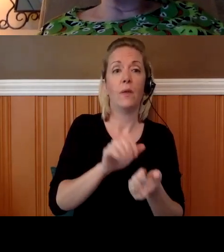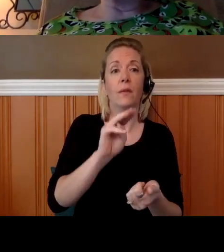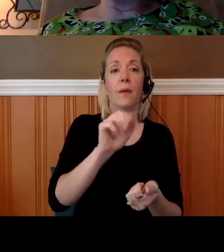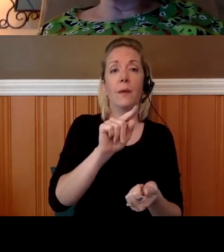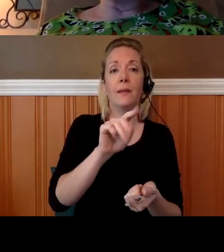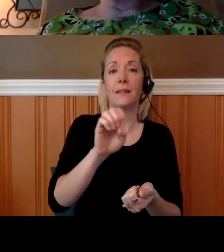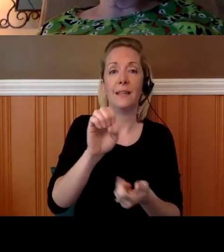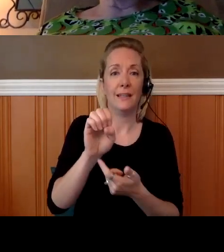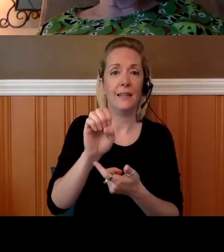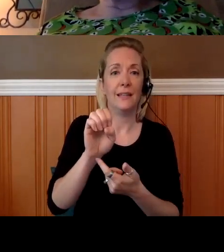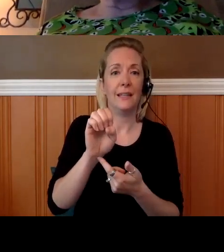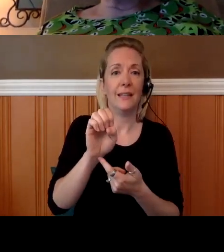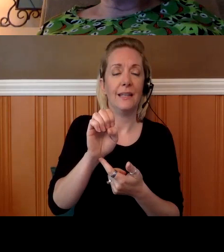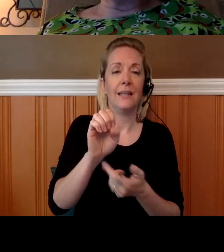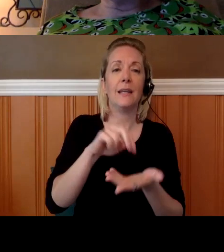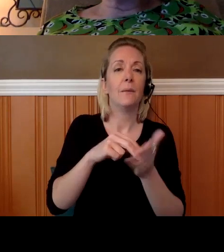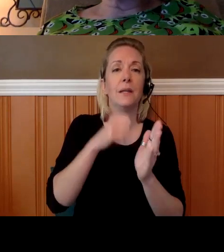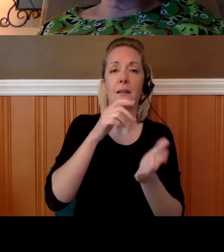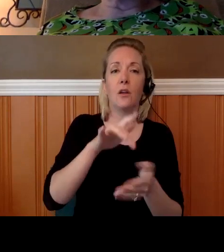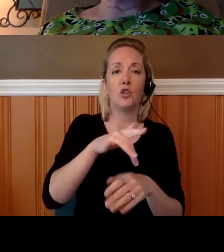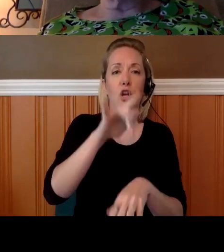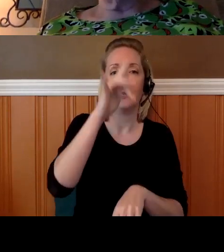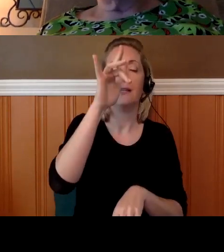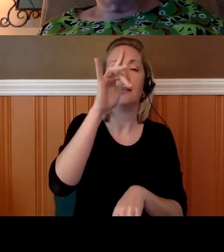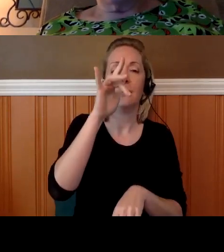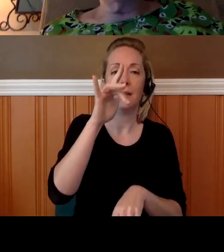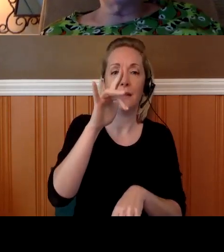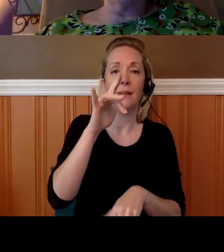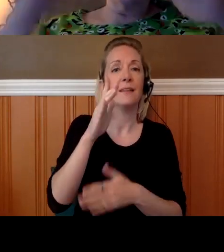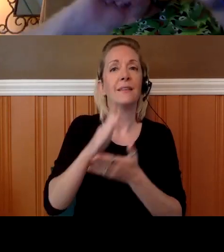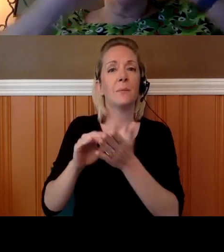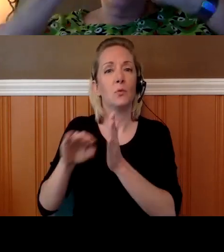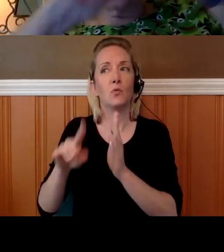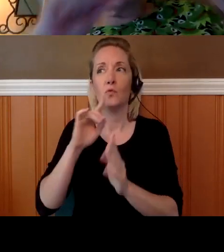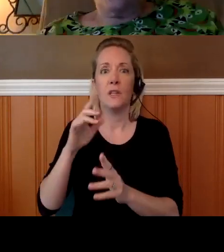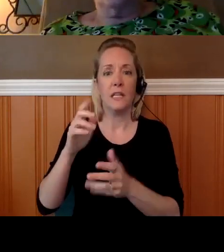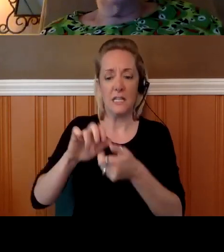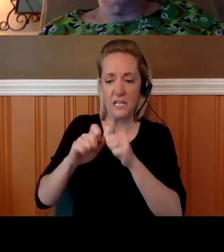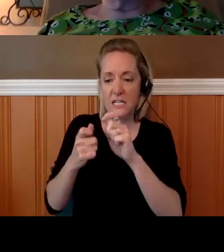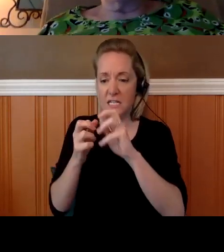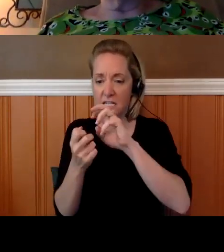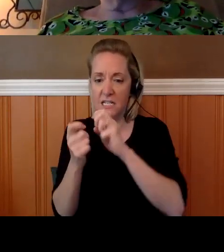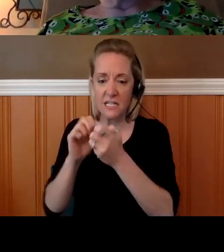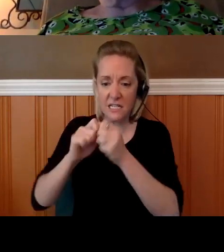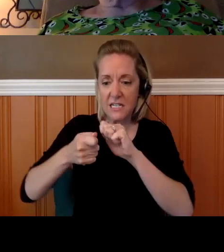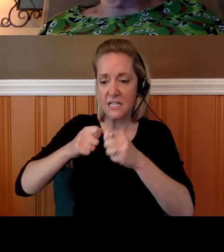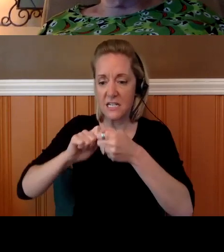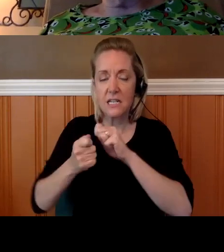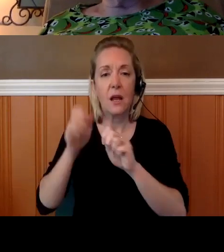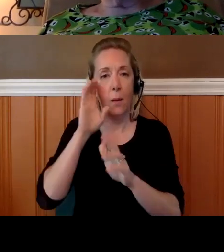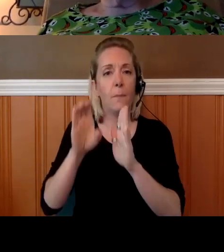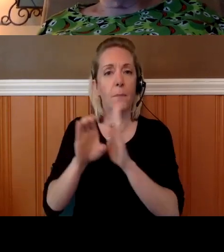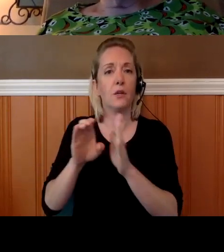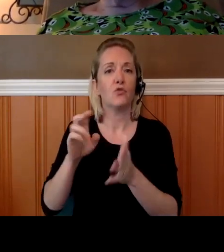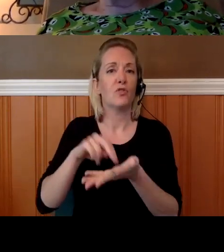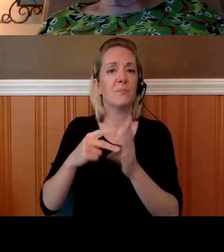on pictures for them not to be laminated. They may drool on them. They may try to tear them. So I need